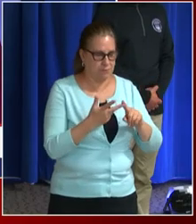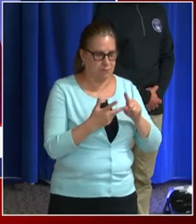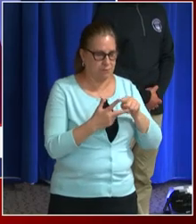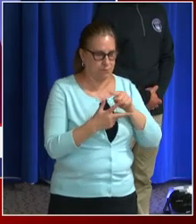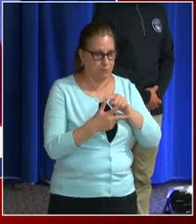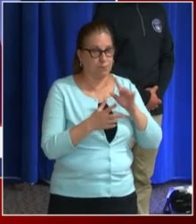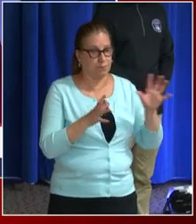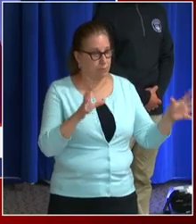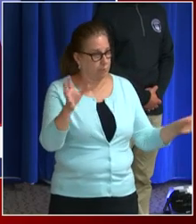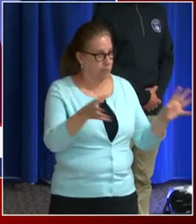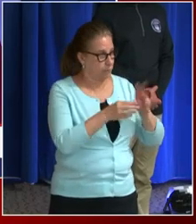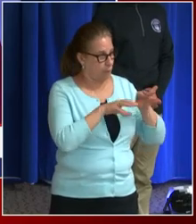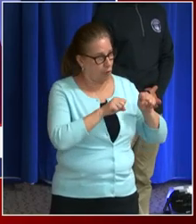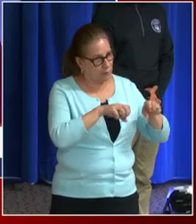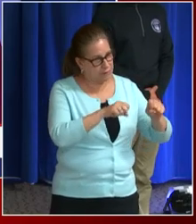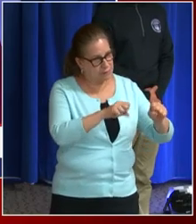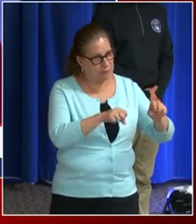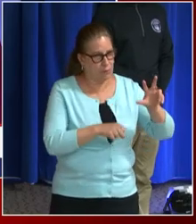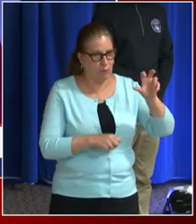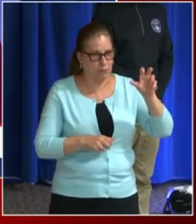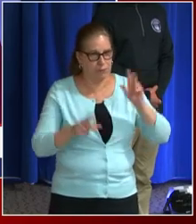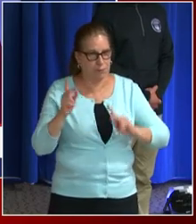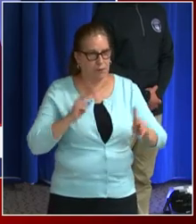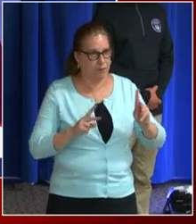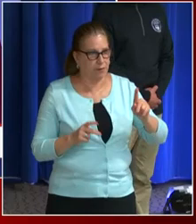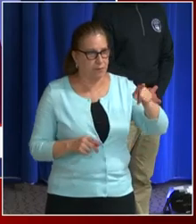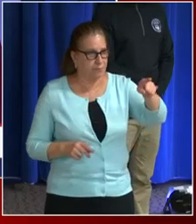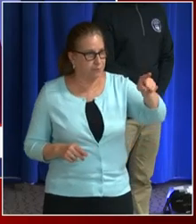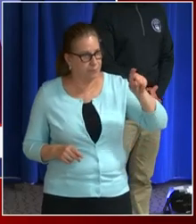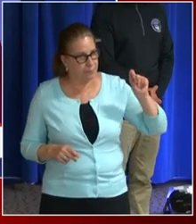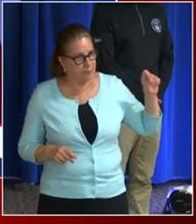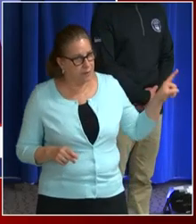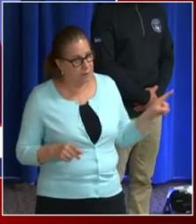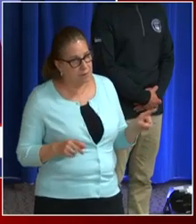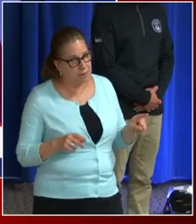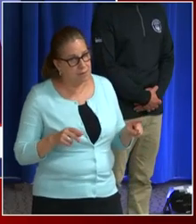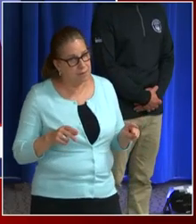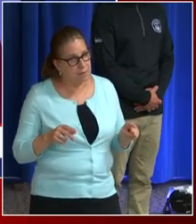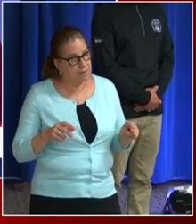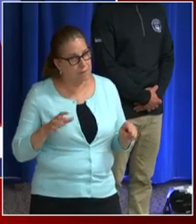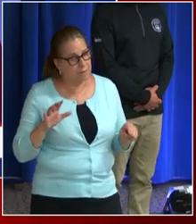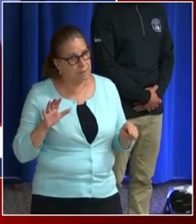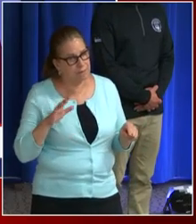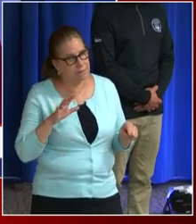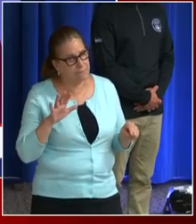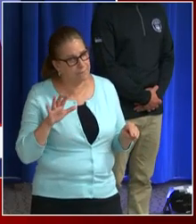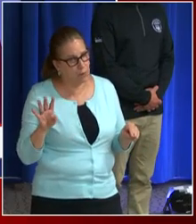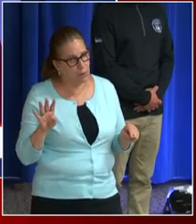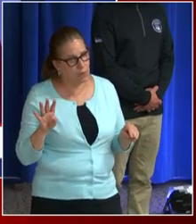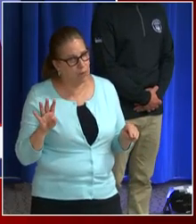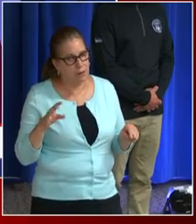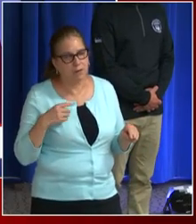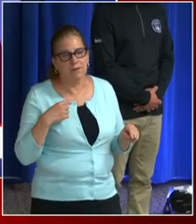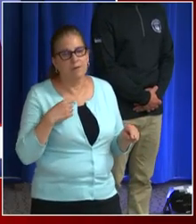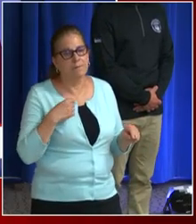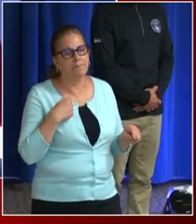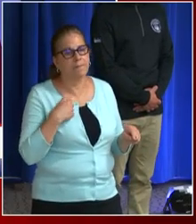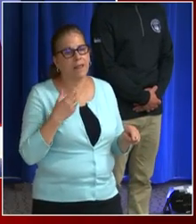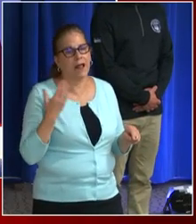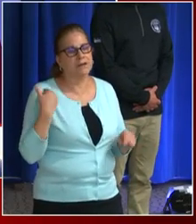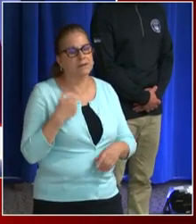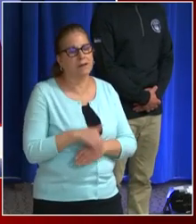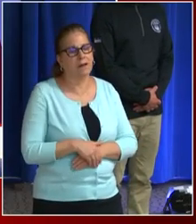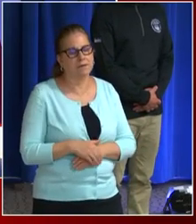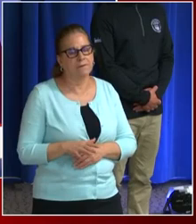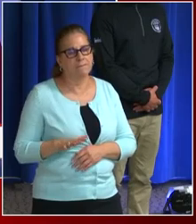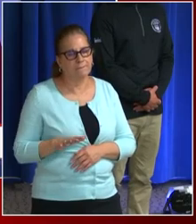500? I'm sorry? Is it over 5? I thought 54. We're talking about just from last night's events. Just last night, all